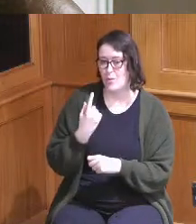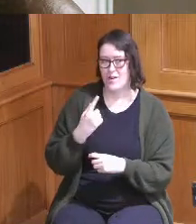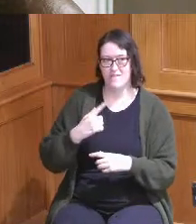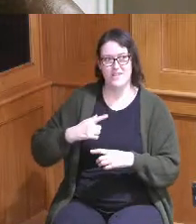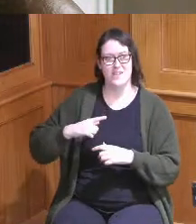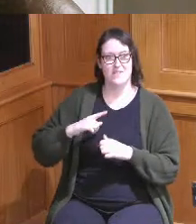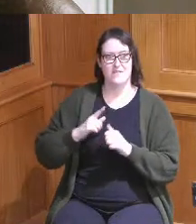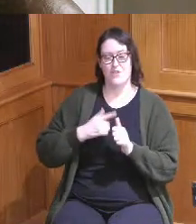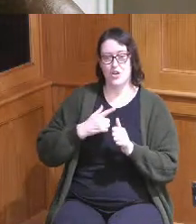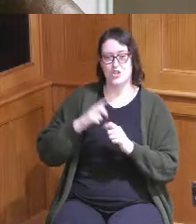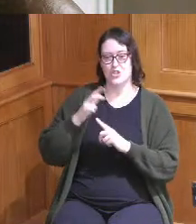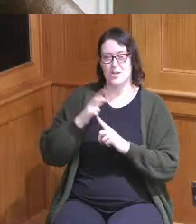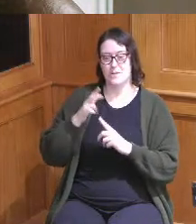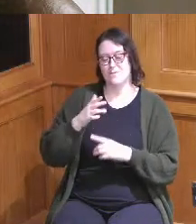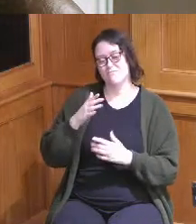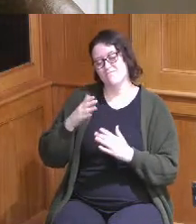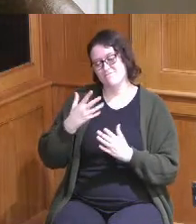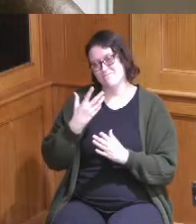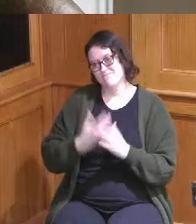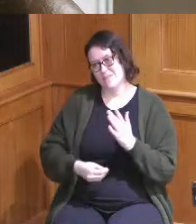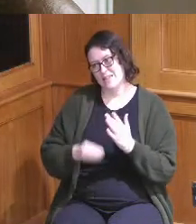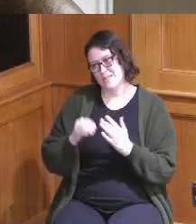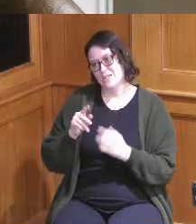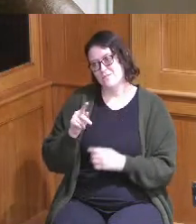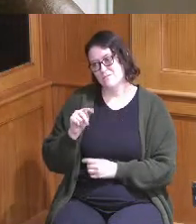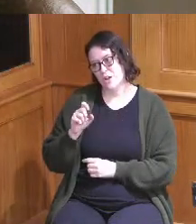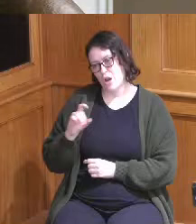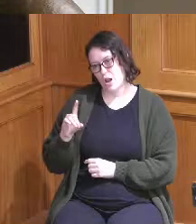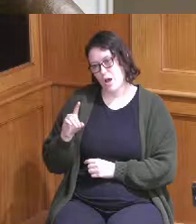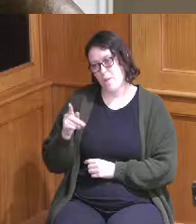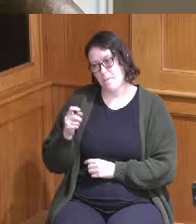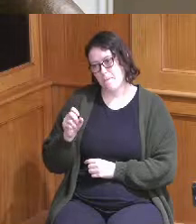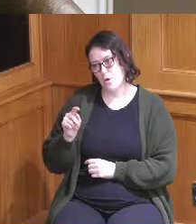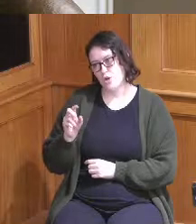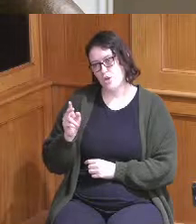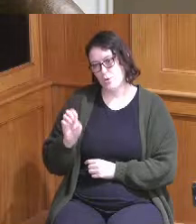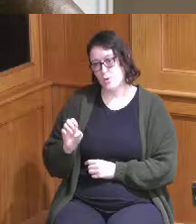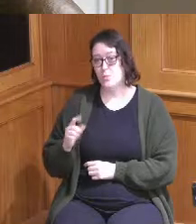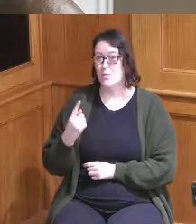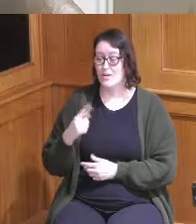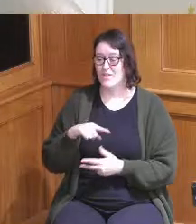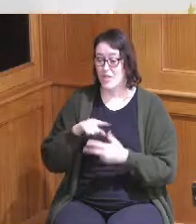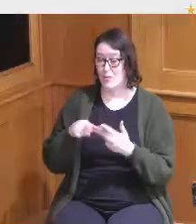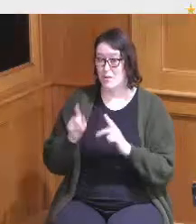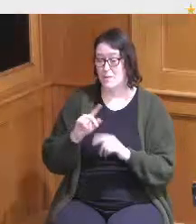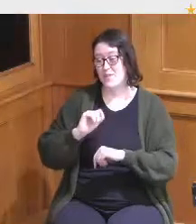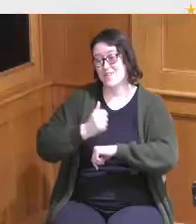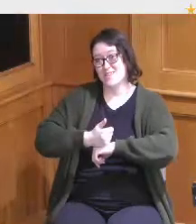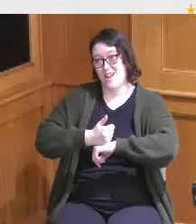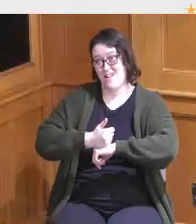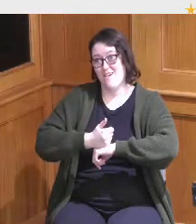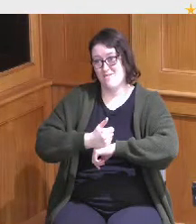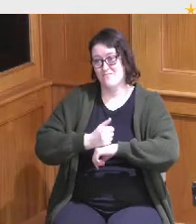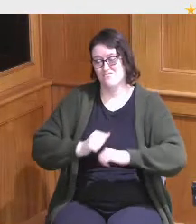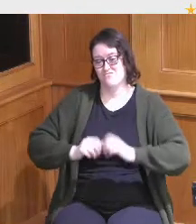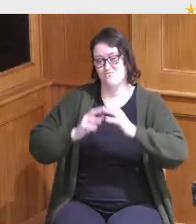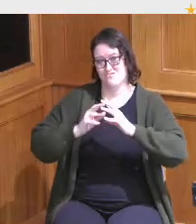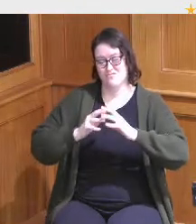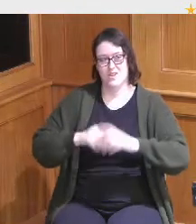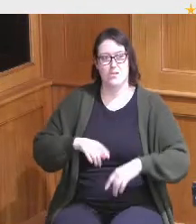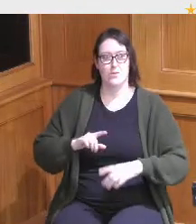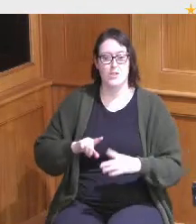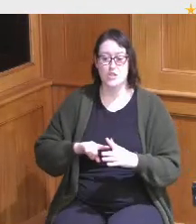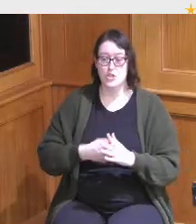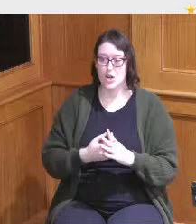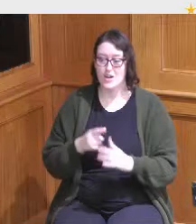champions was the late Commissioner Todd Fortune, who was one of our 3 founders of Cradle Cincinnati. And when Cradle Cincinnati first started, families